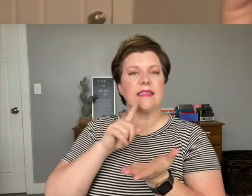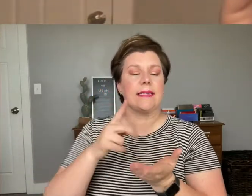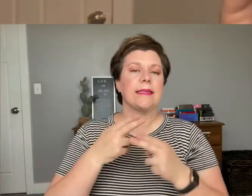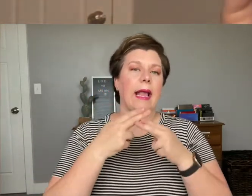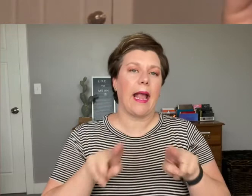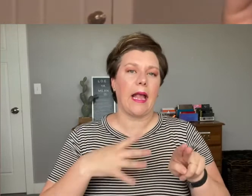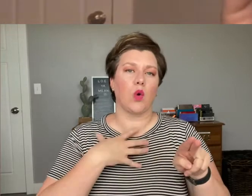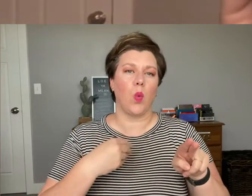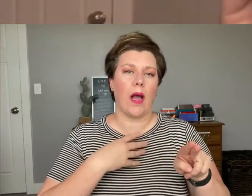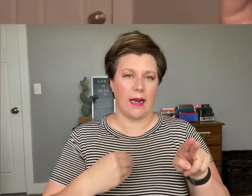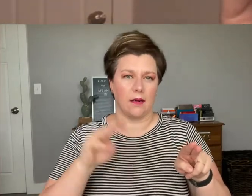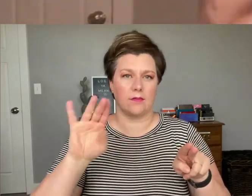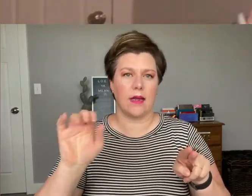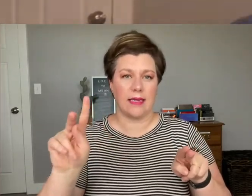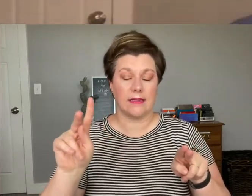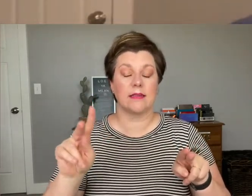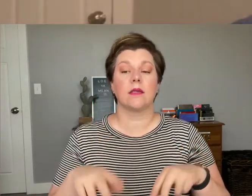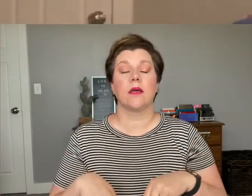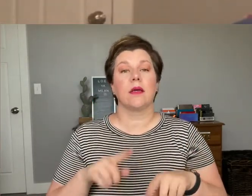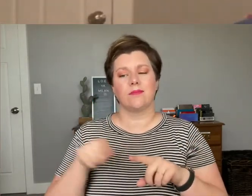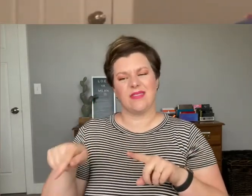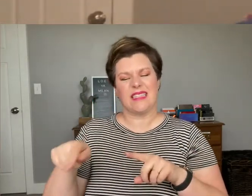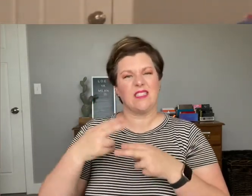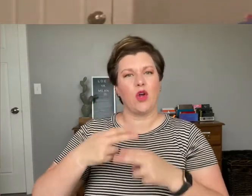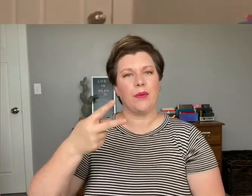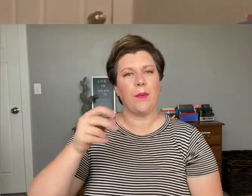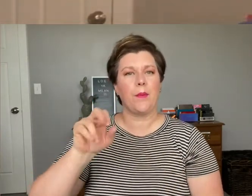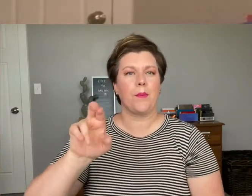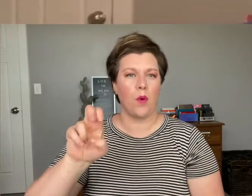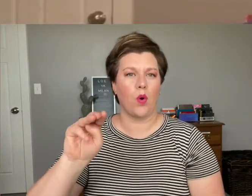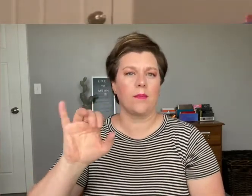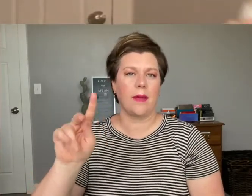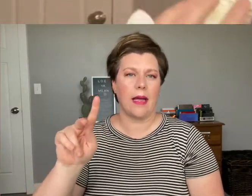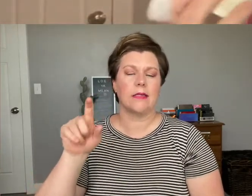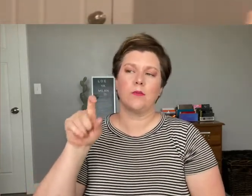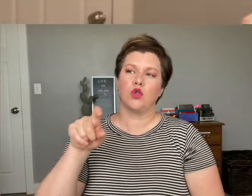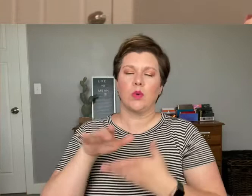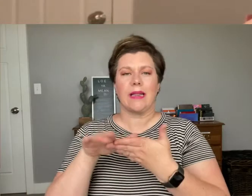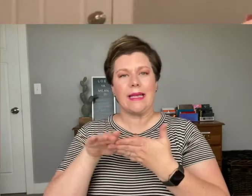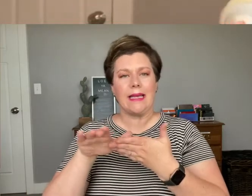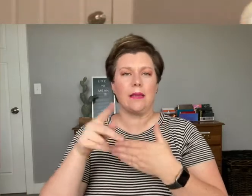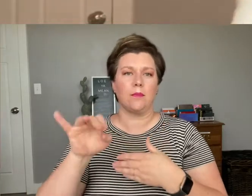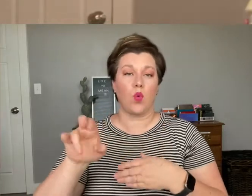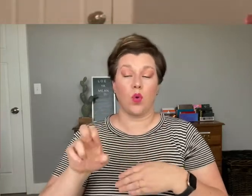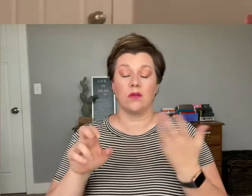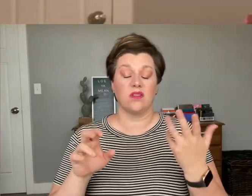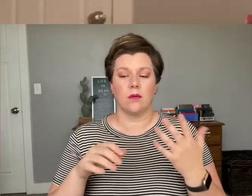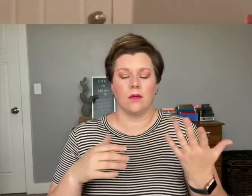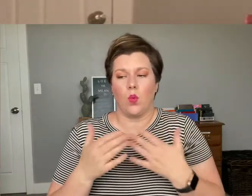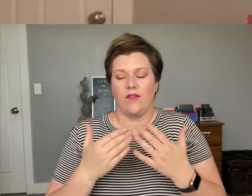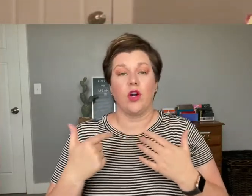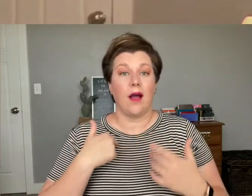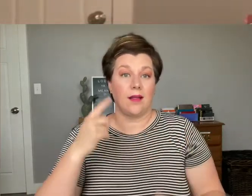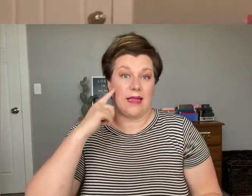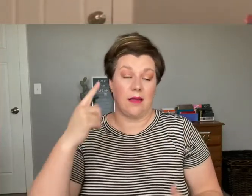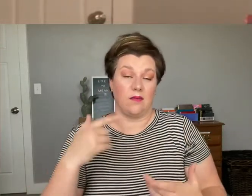the Skin Food Egg White Mask. And this is called a pore mask. It's supposed to refine your pores or whatever. I just find